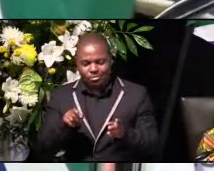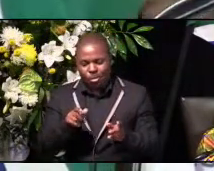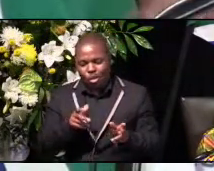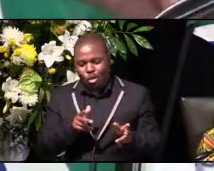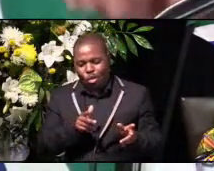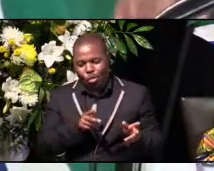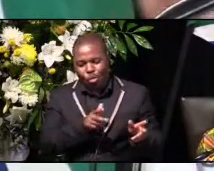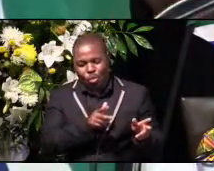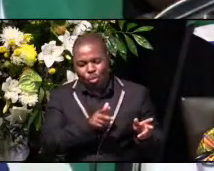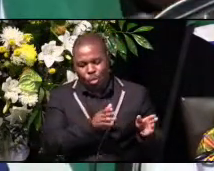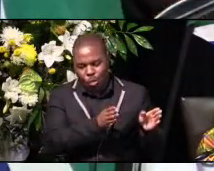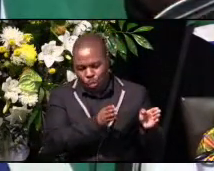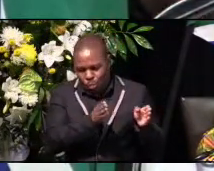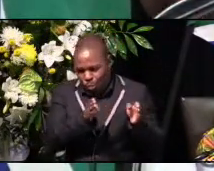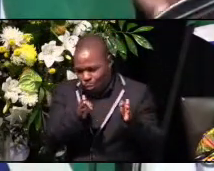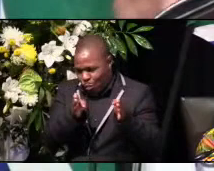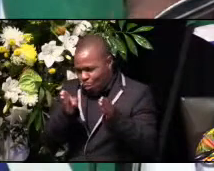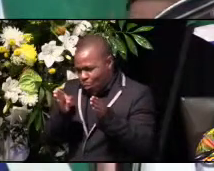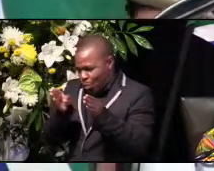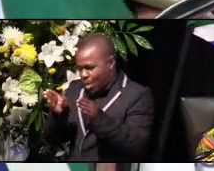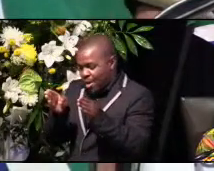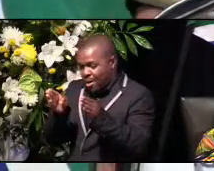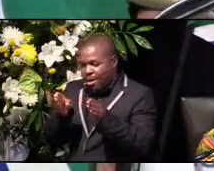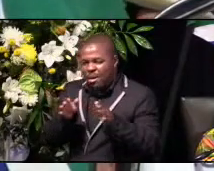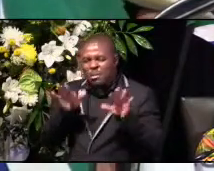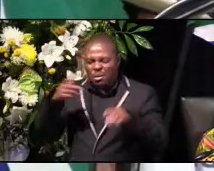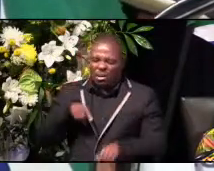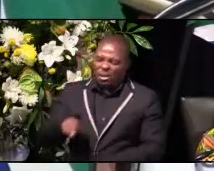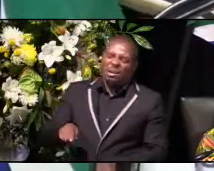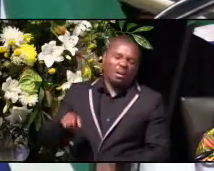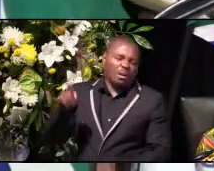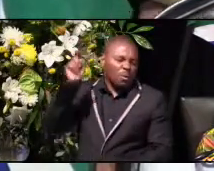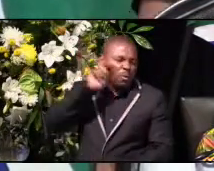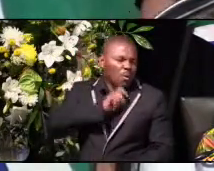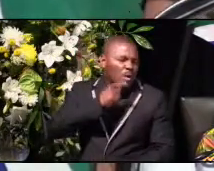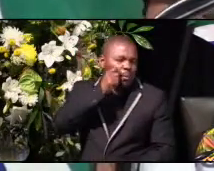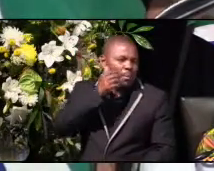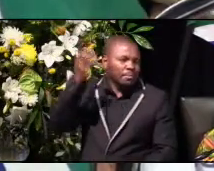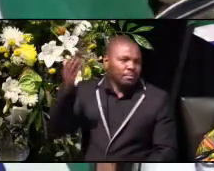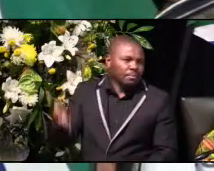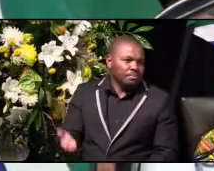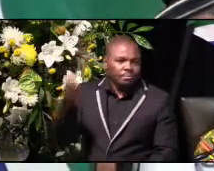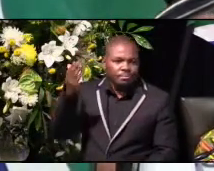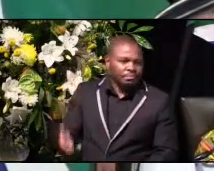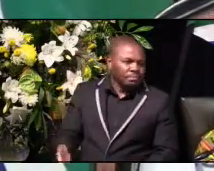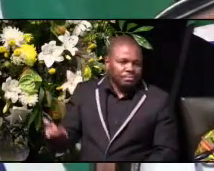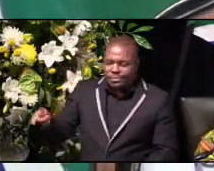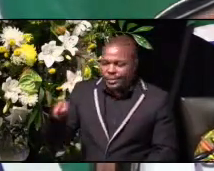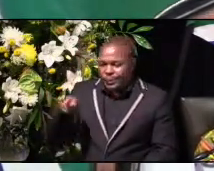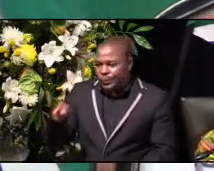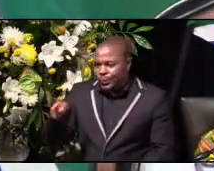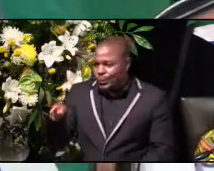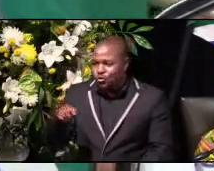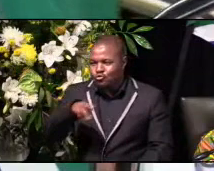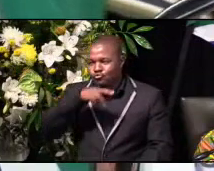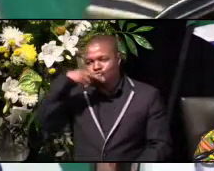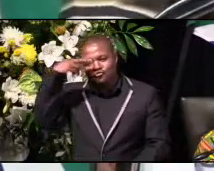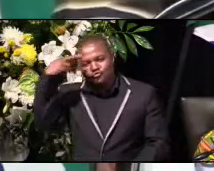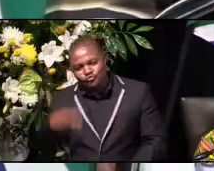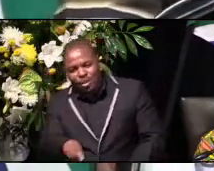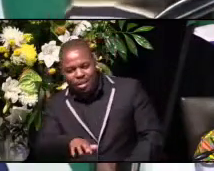we sort of dismissed him as an old man who might have lost touch with